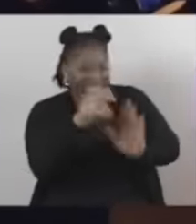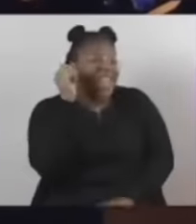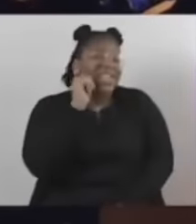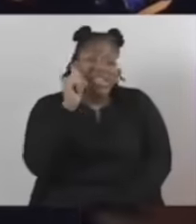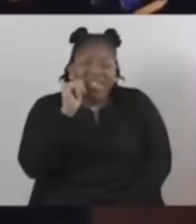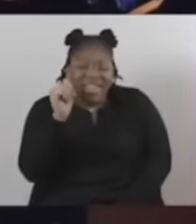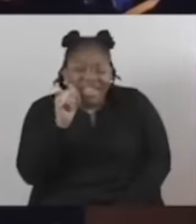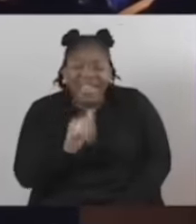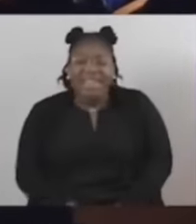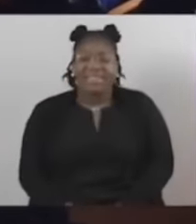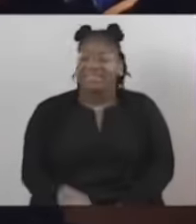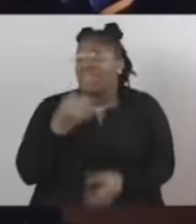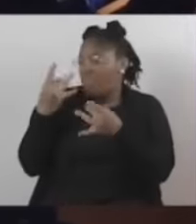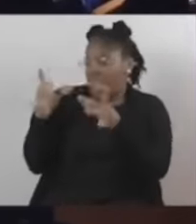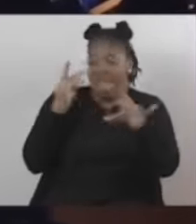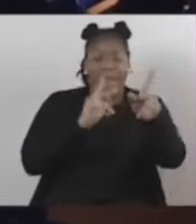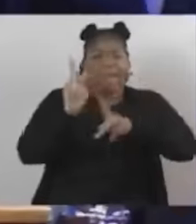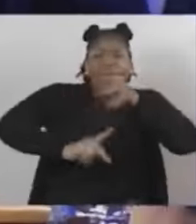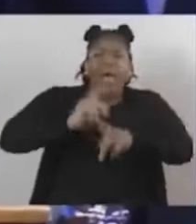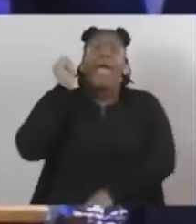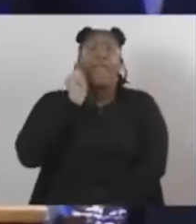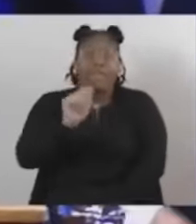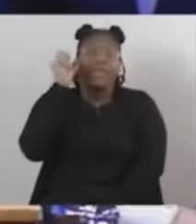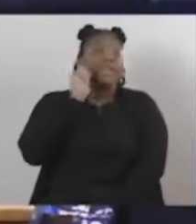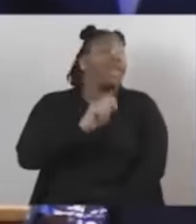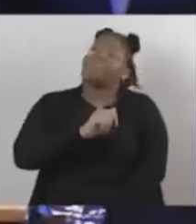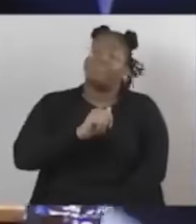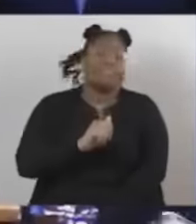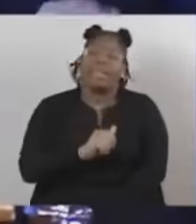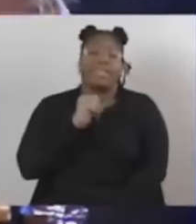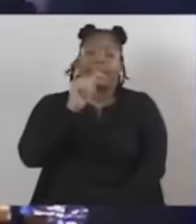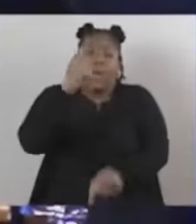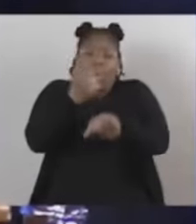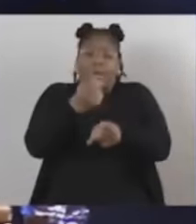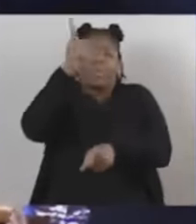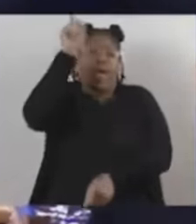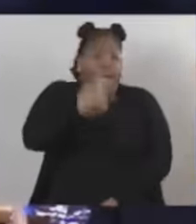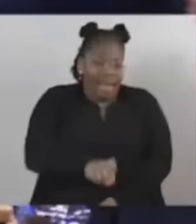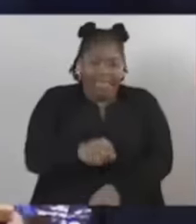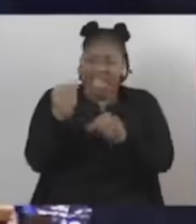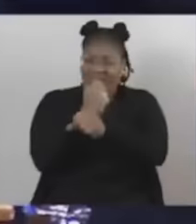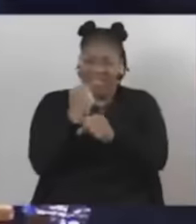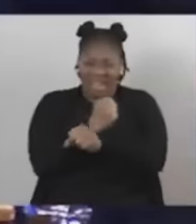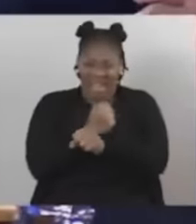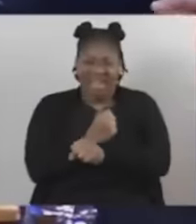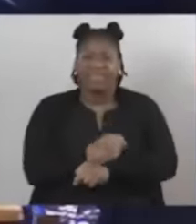It ain't right for you to not like anybody every single day. You gotta fight it, confront it.